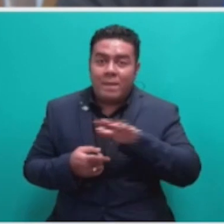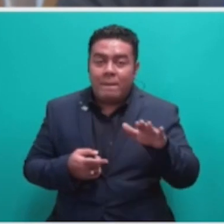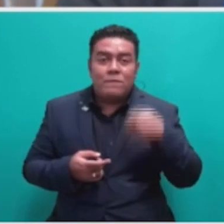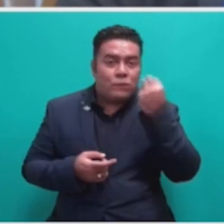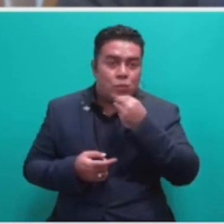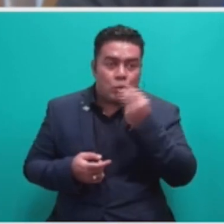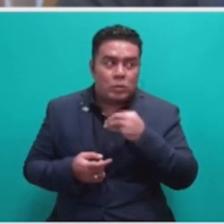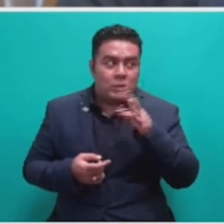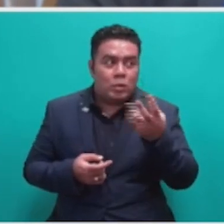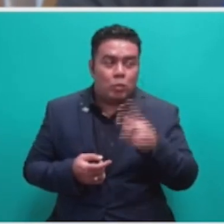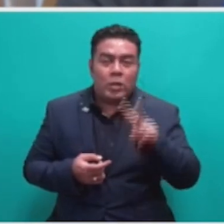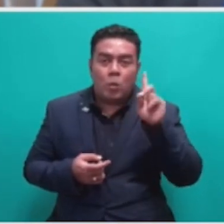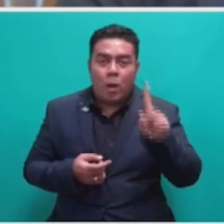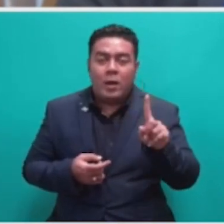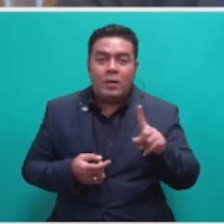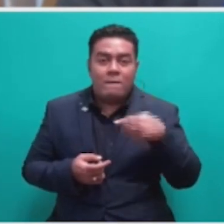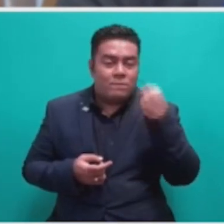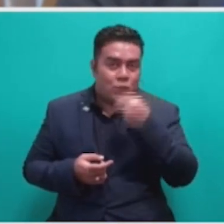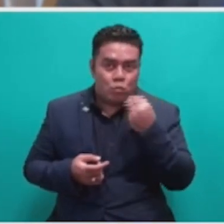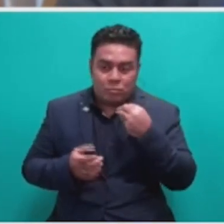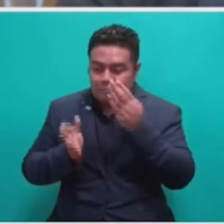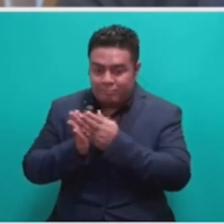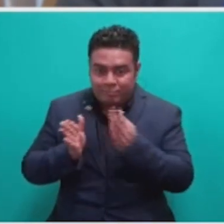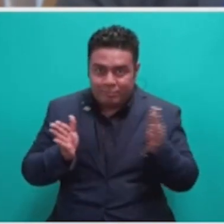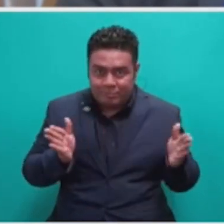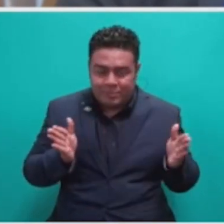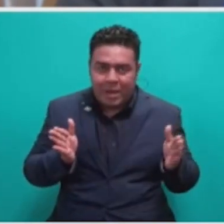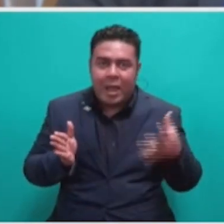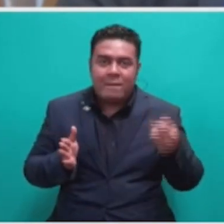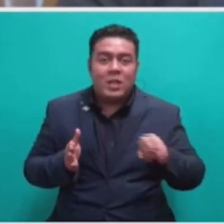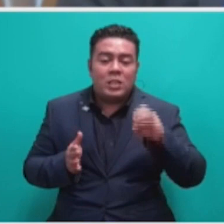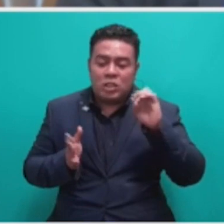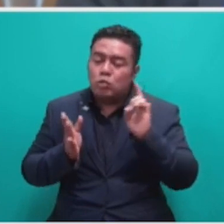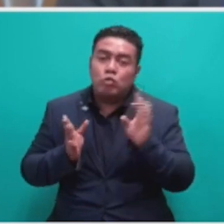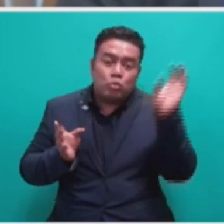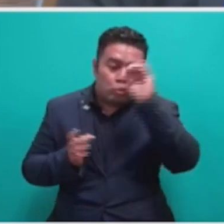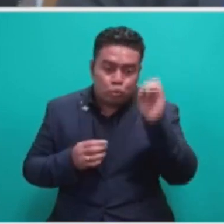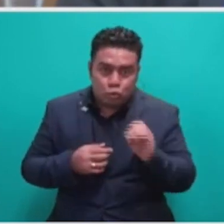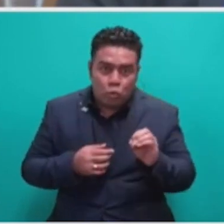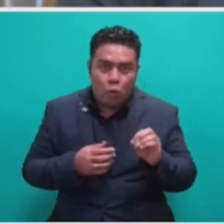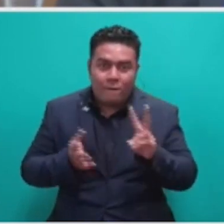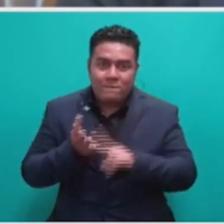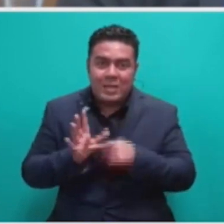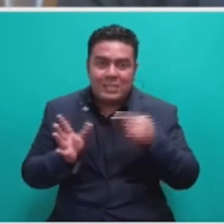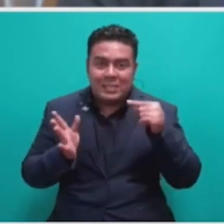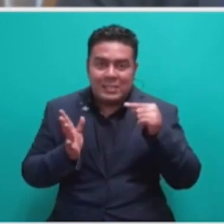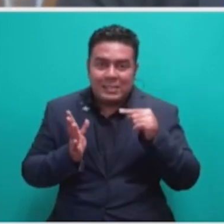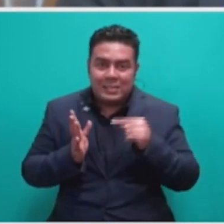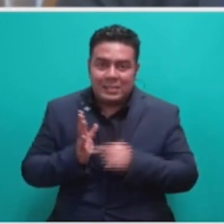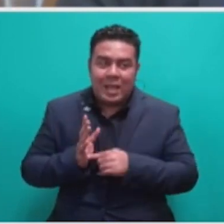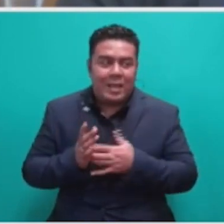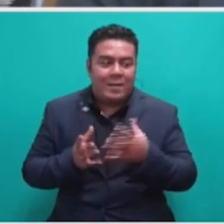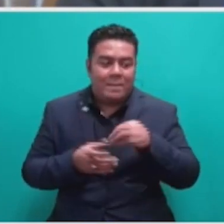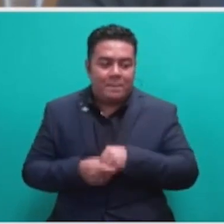food items, the 21 food items that has 0 VAT and the freight cost has